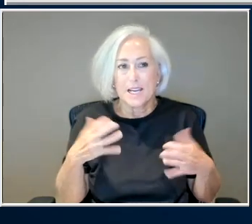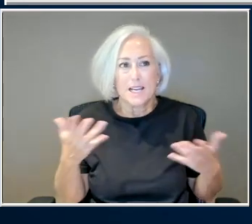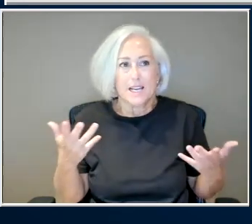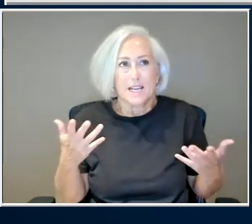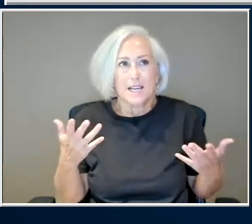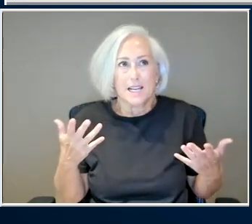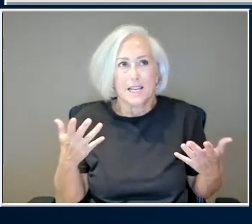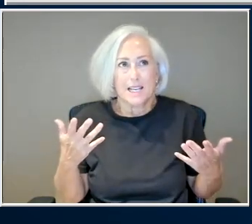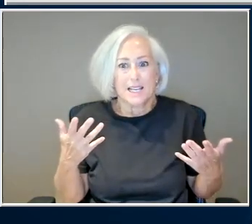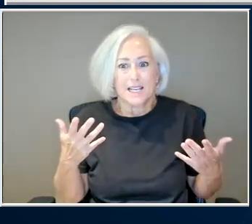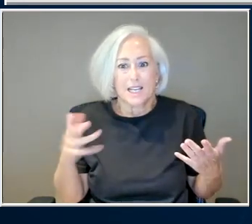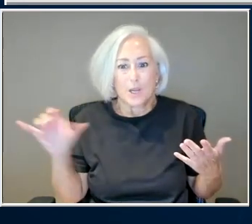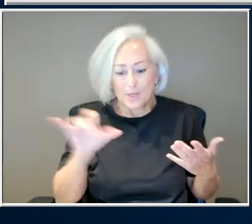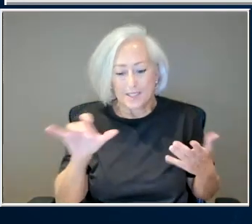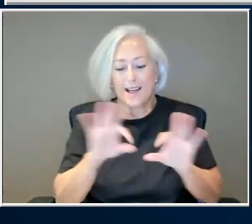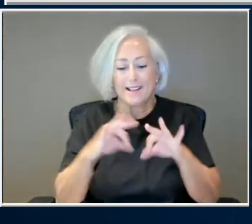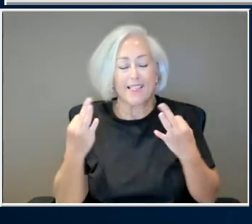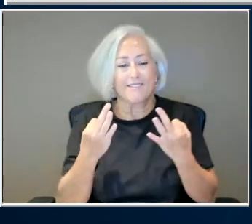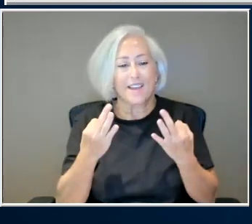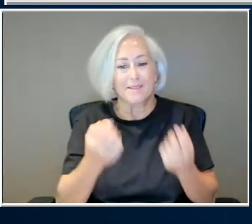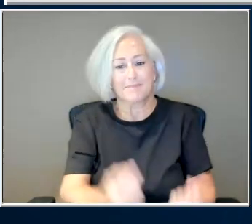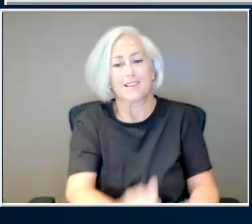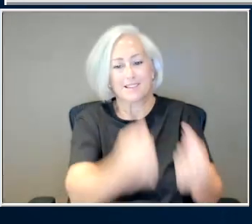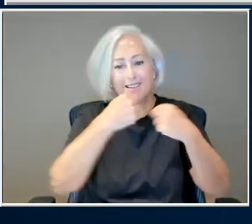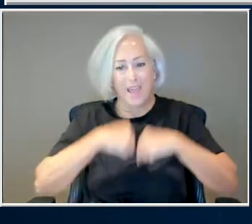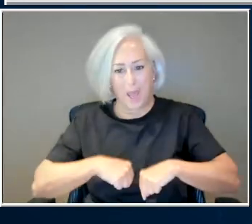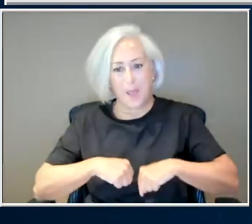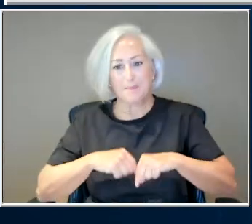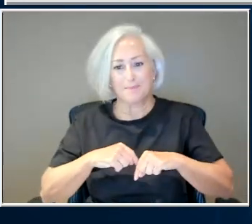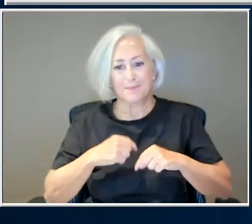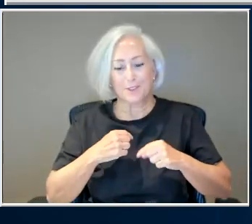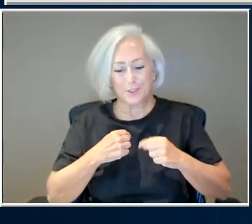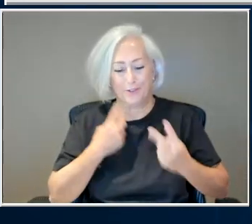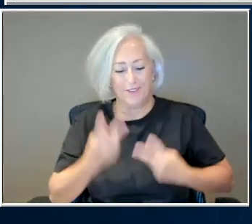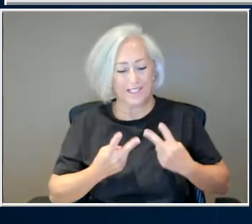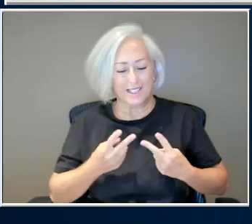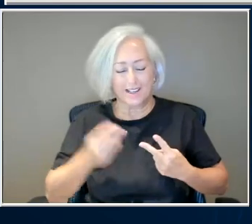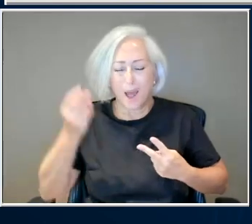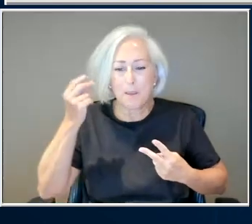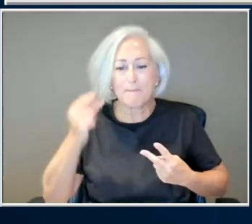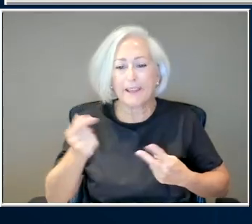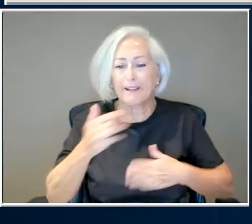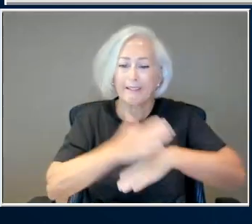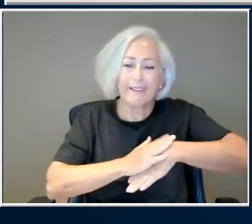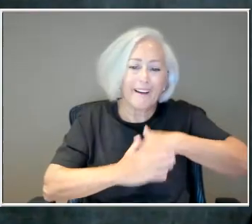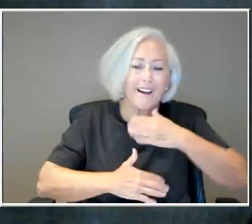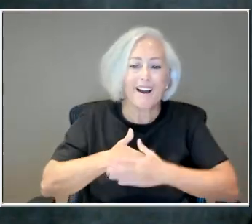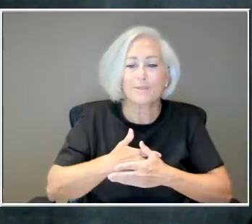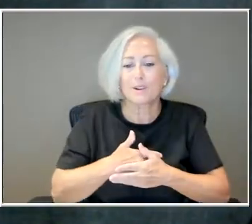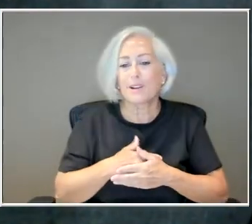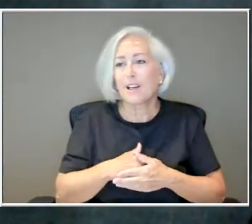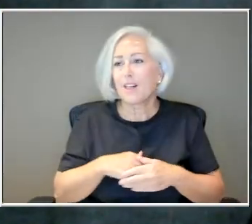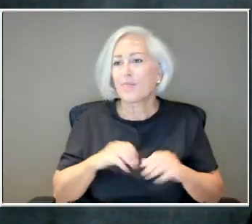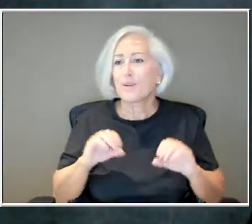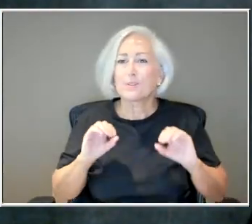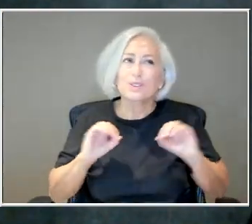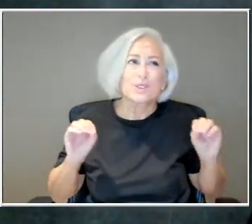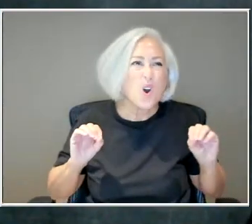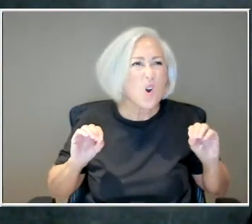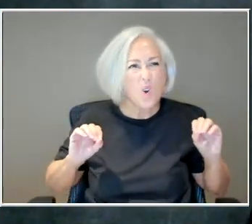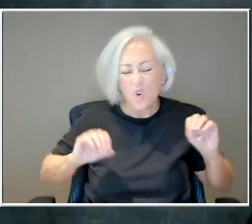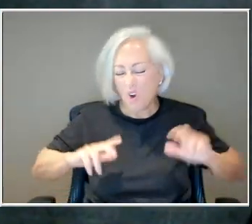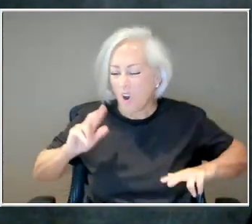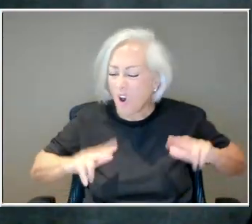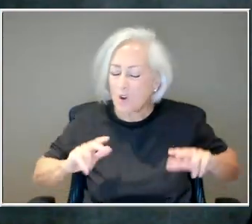as if family was visiting. It was immediately comfortable. There was no hesitation. There was no nothing. It